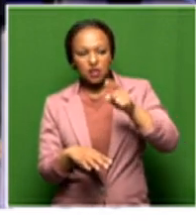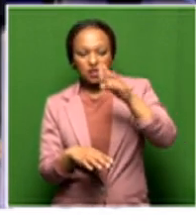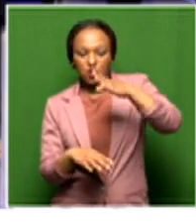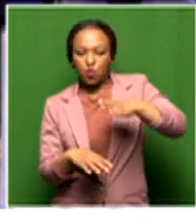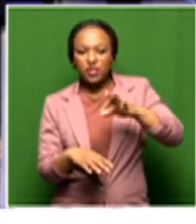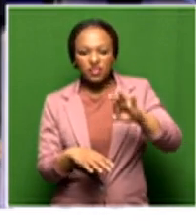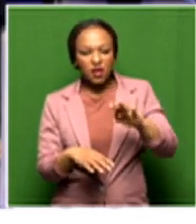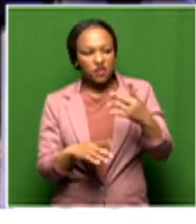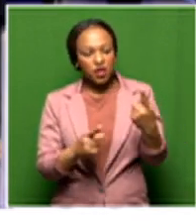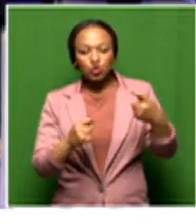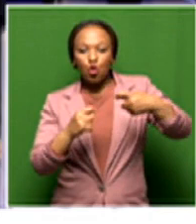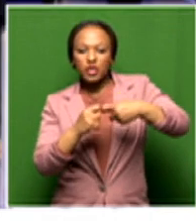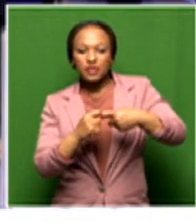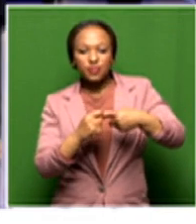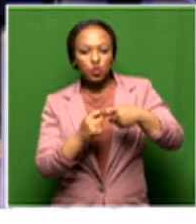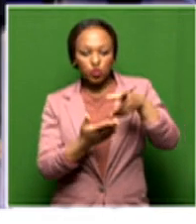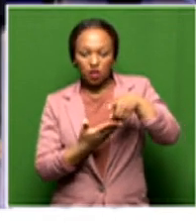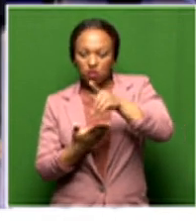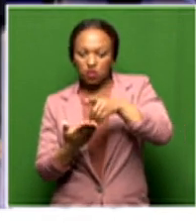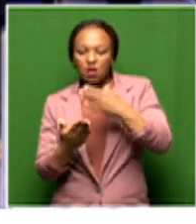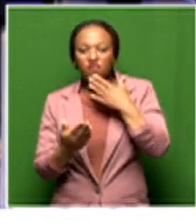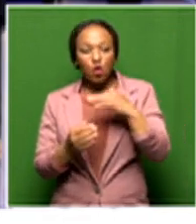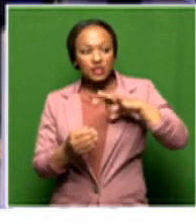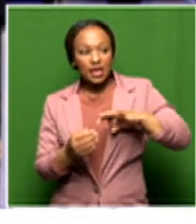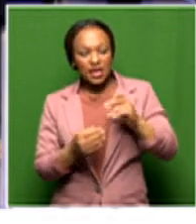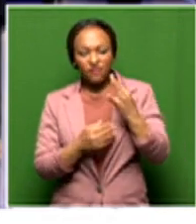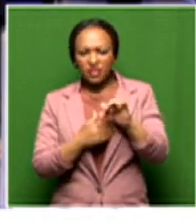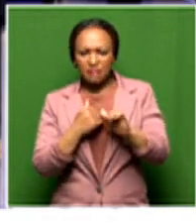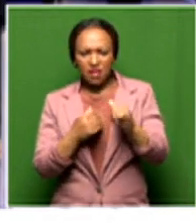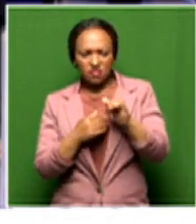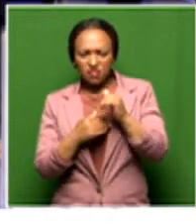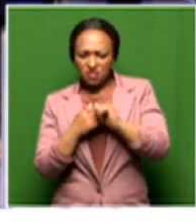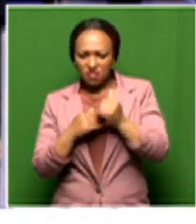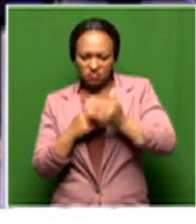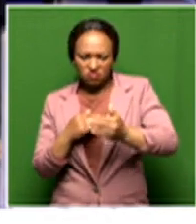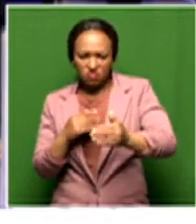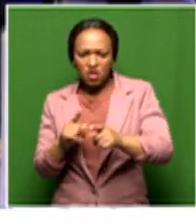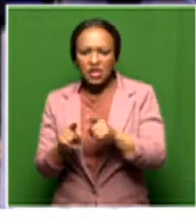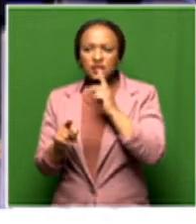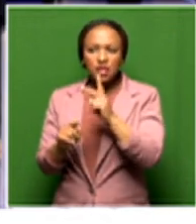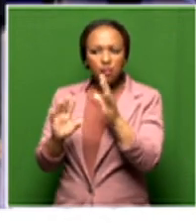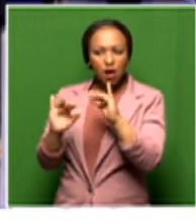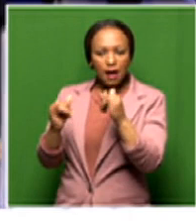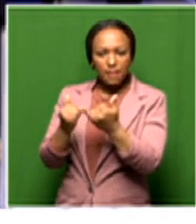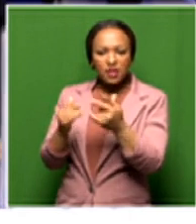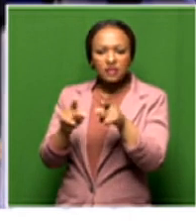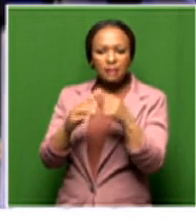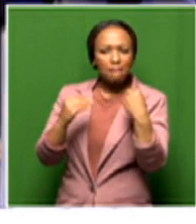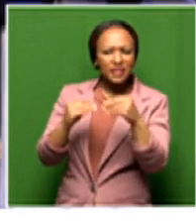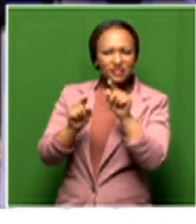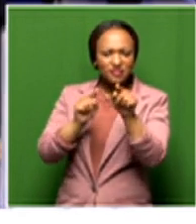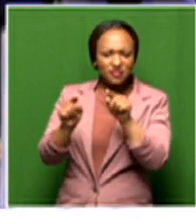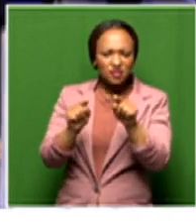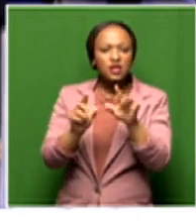contributing to the fund for 3 months, we saw a lot of companies, individuals, and actually boards of corporates